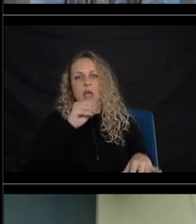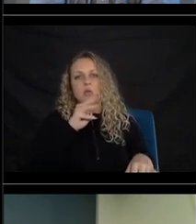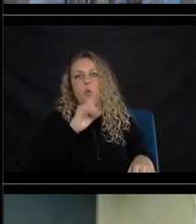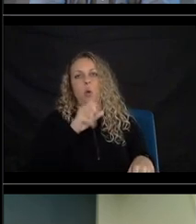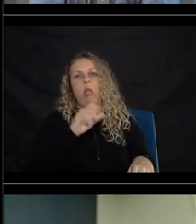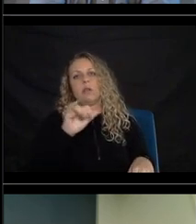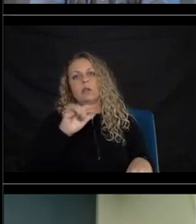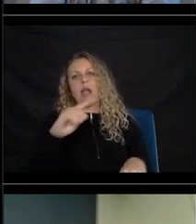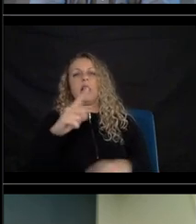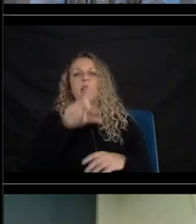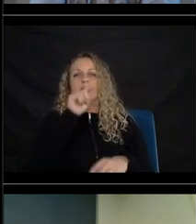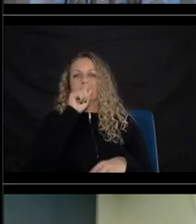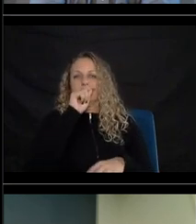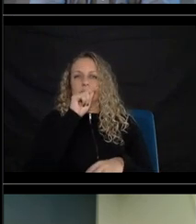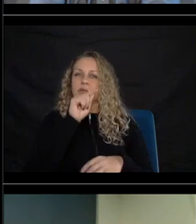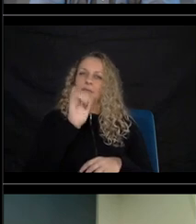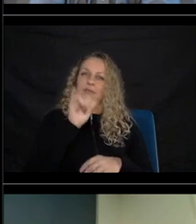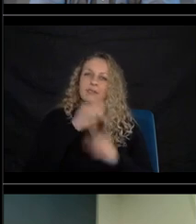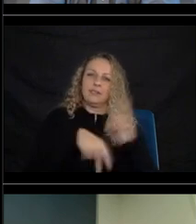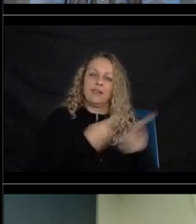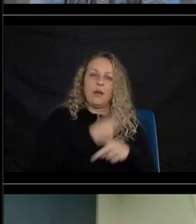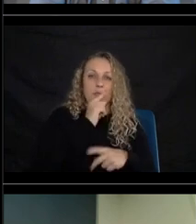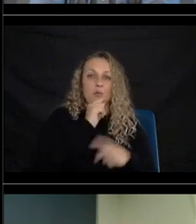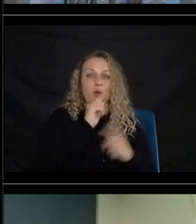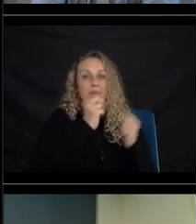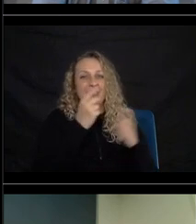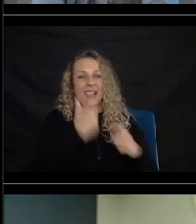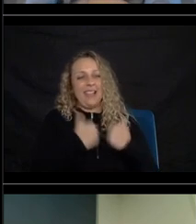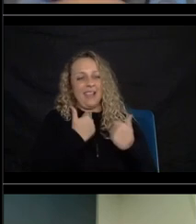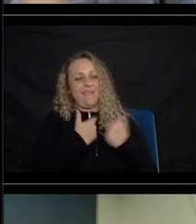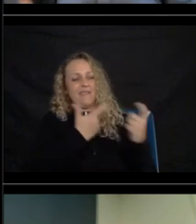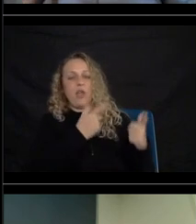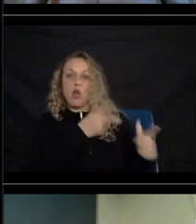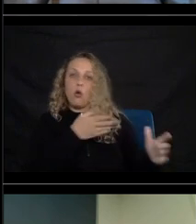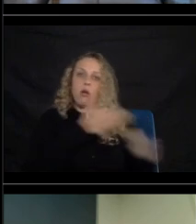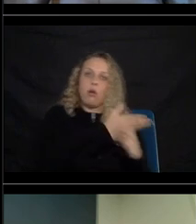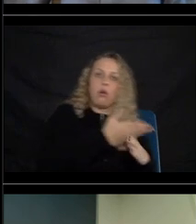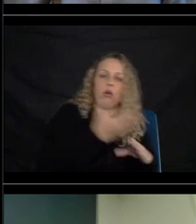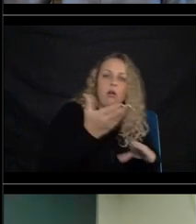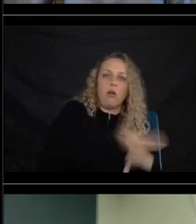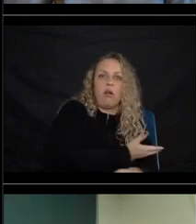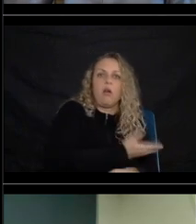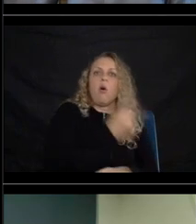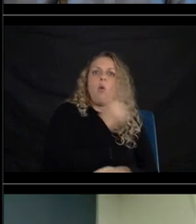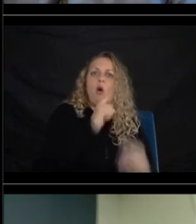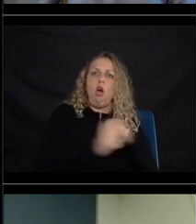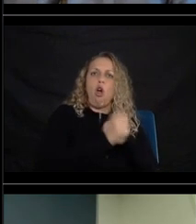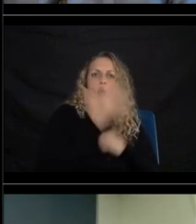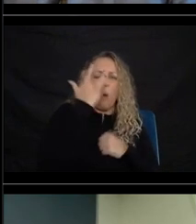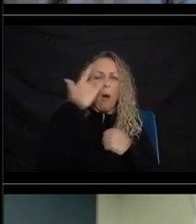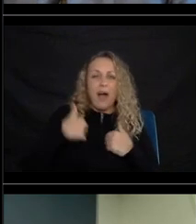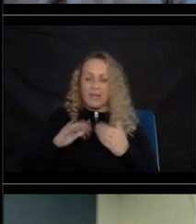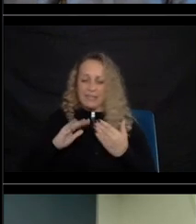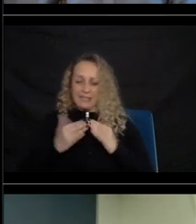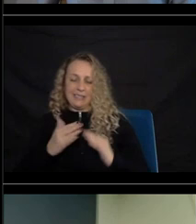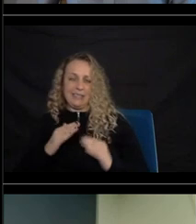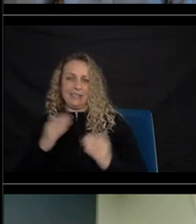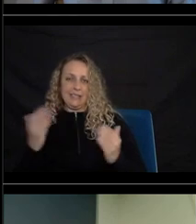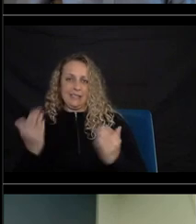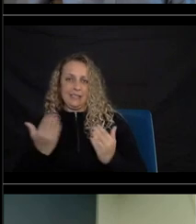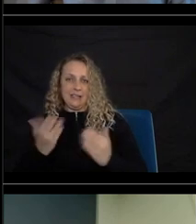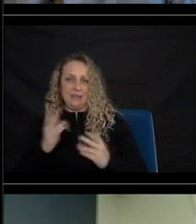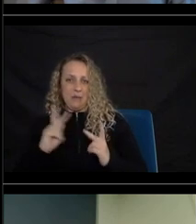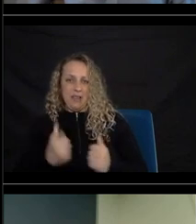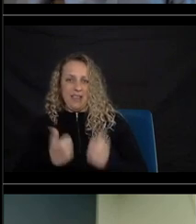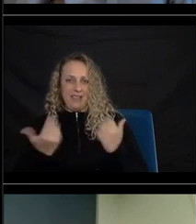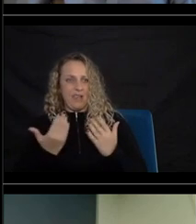The rationales for developing the property and thereby doing environmental harm are twofold. One, The citizens of Boynton Beach will benefit from a one-time